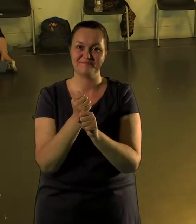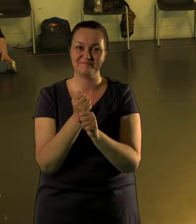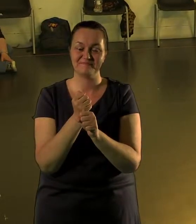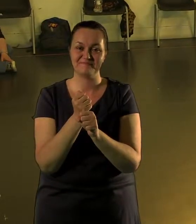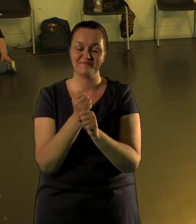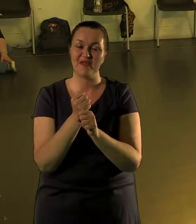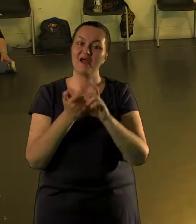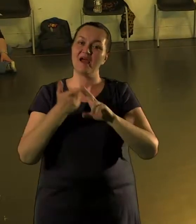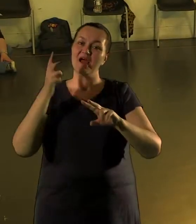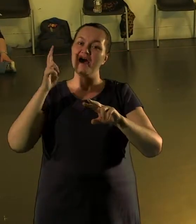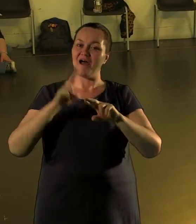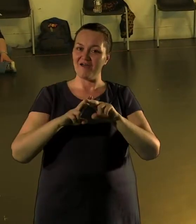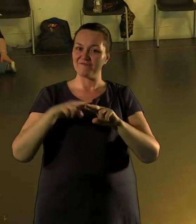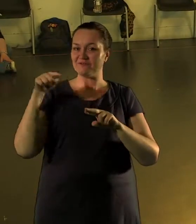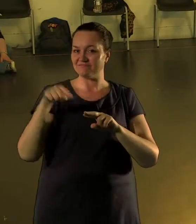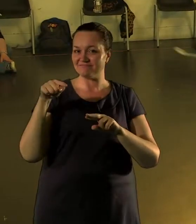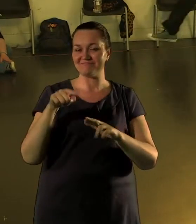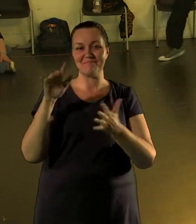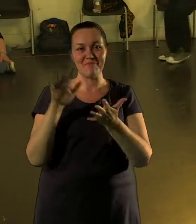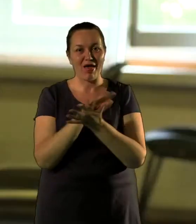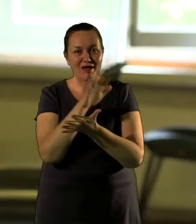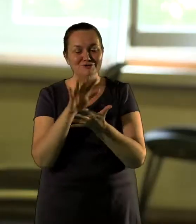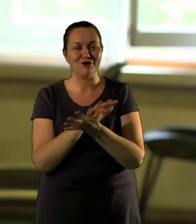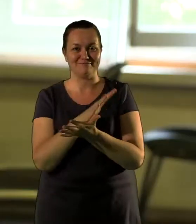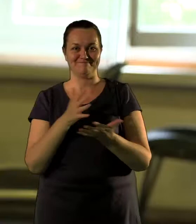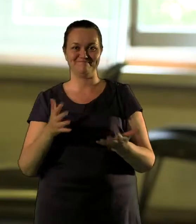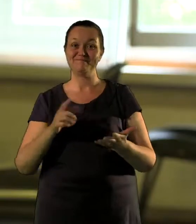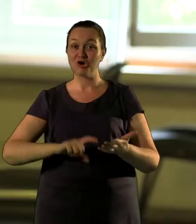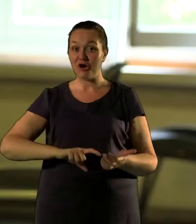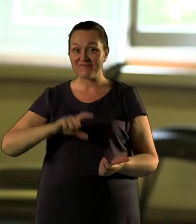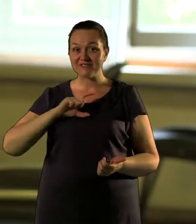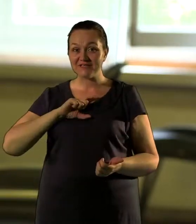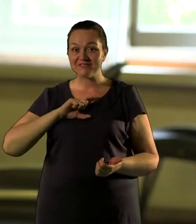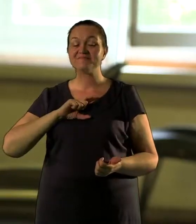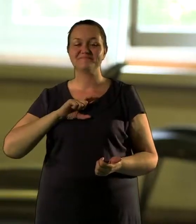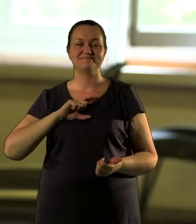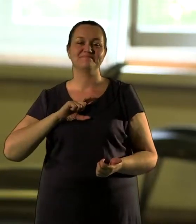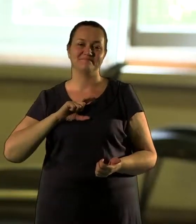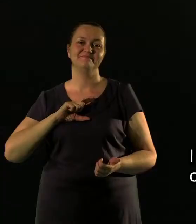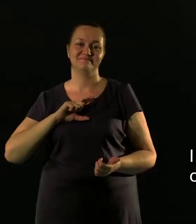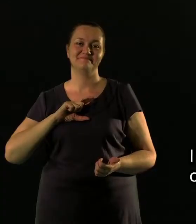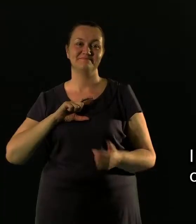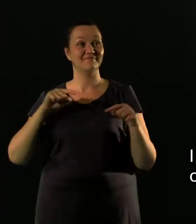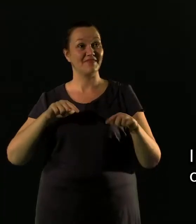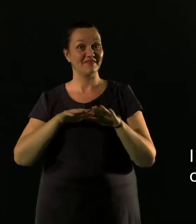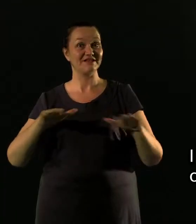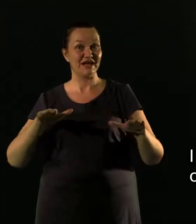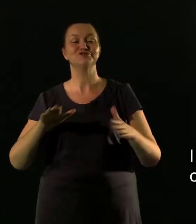that pleasure and that confidence, I think you have that outside the stage as well. I